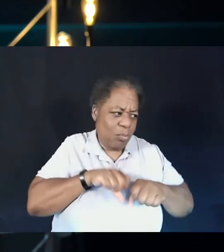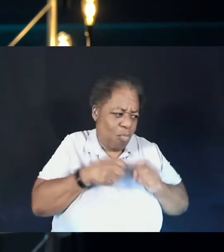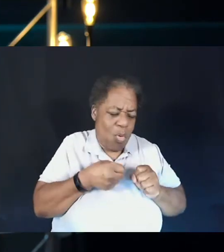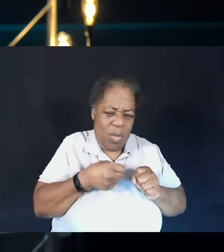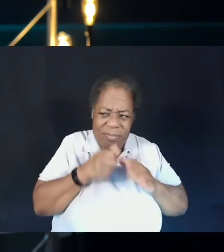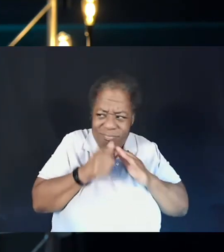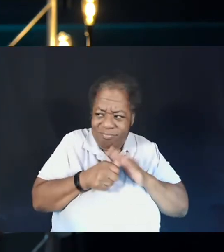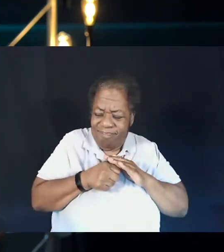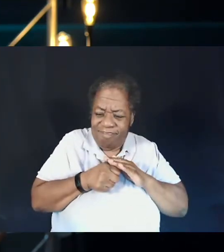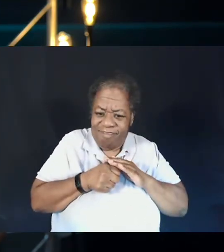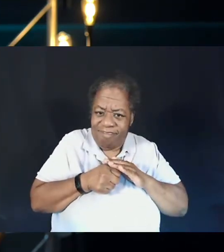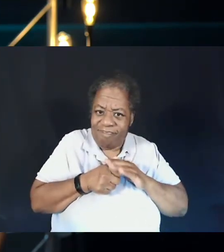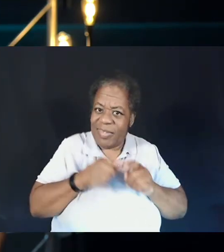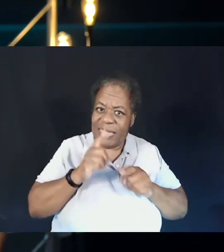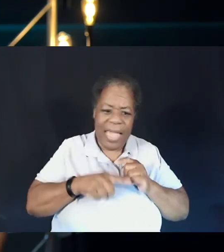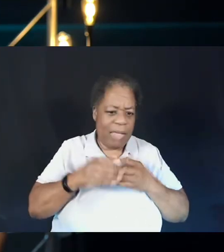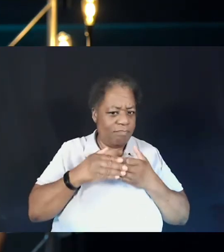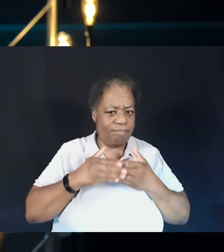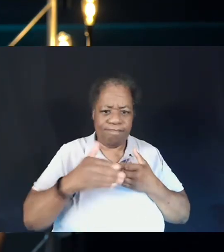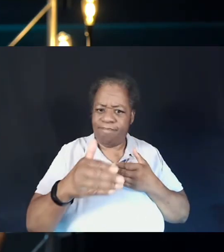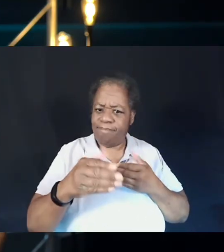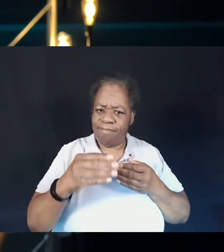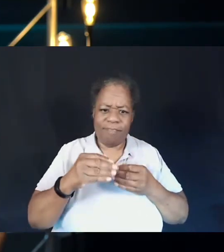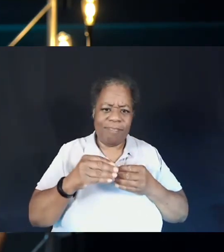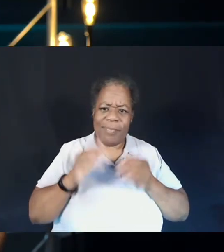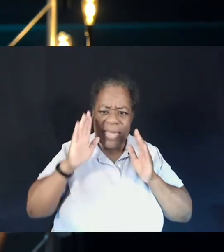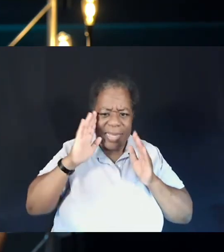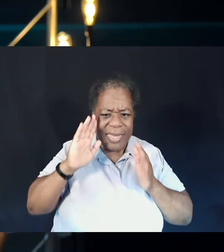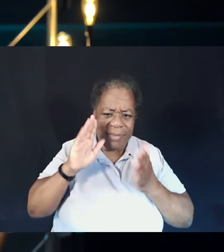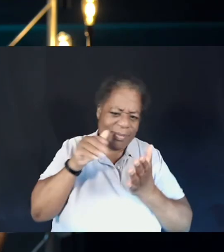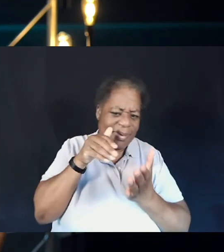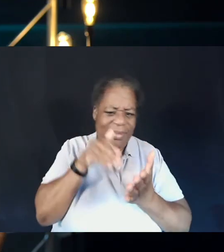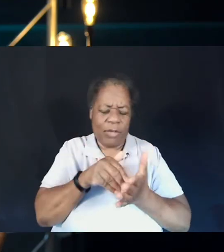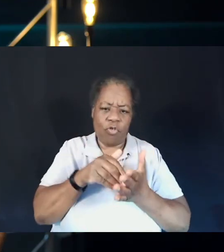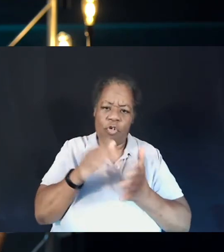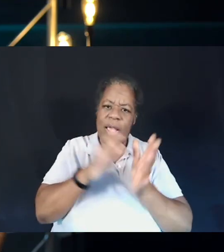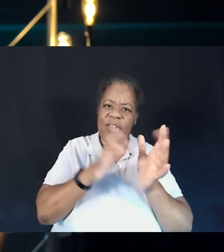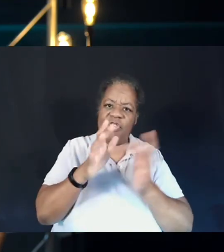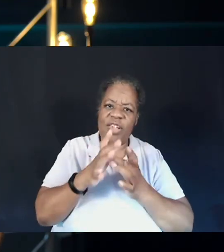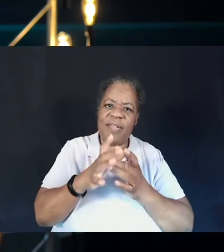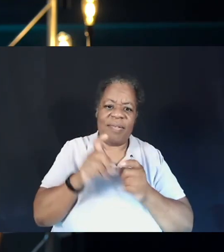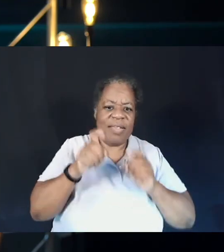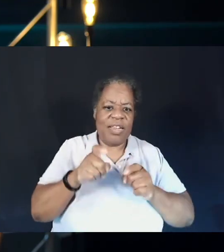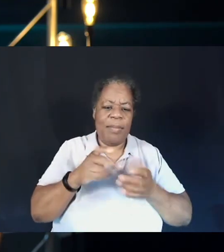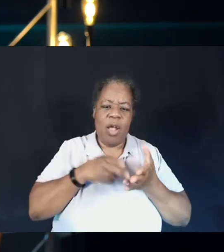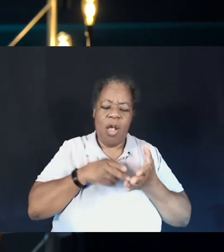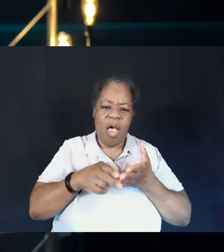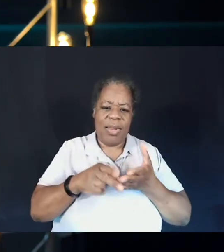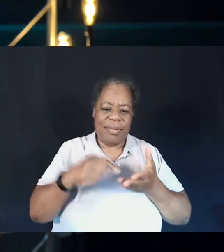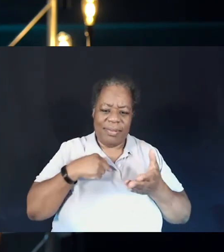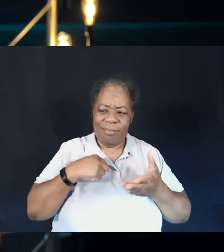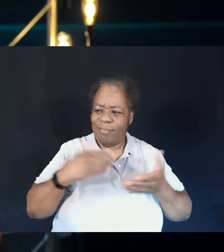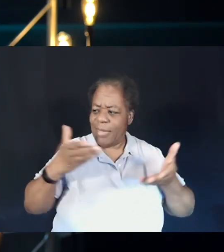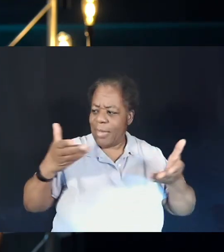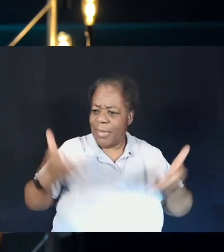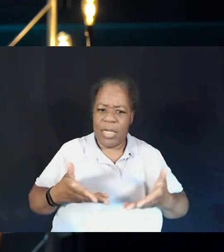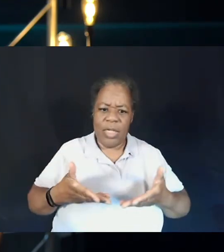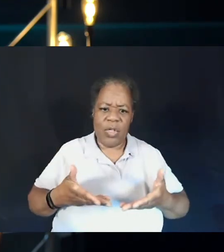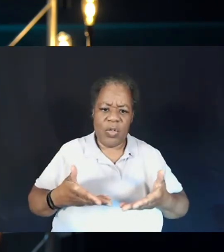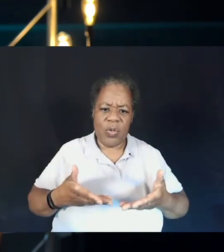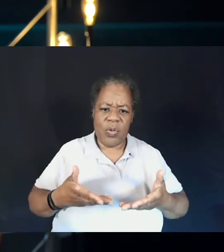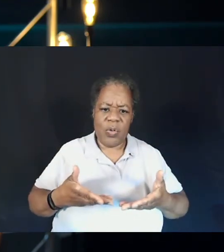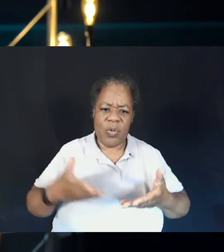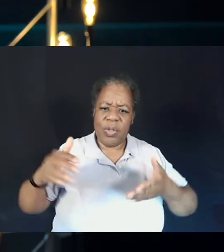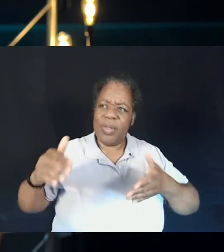move forward. We can't center ourselves on Jesus until we're honest with where we are. Because honesty confronts